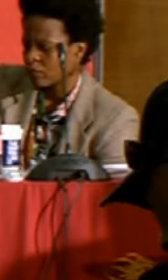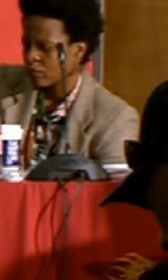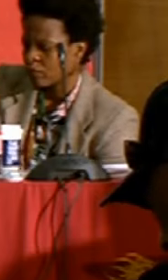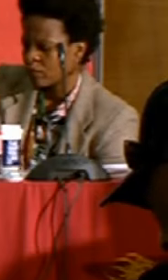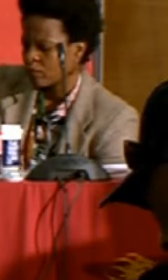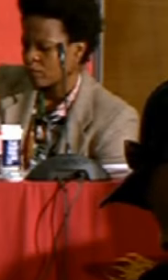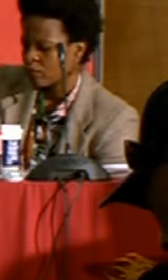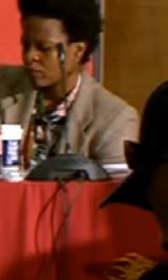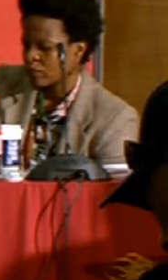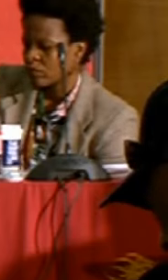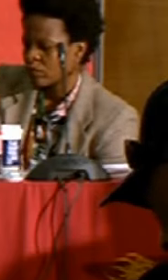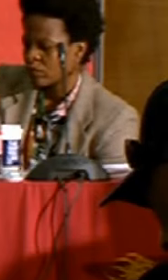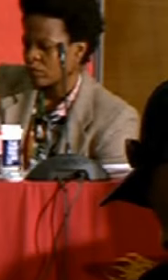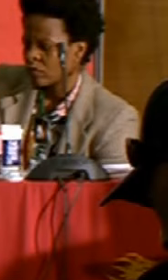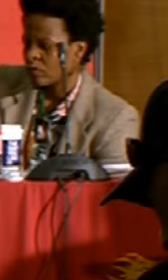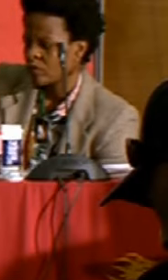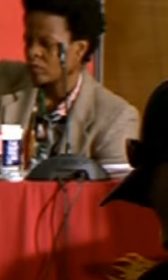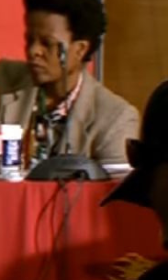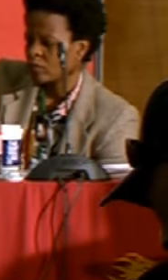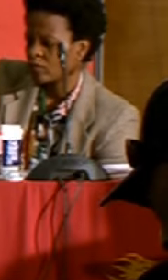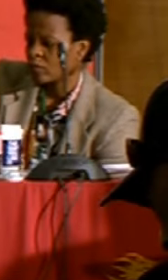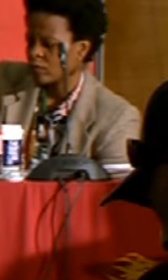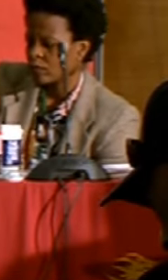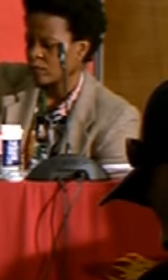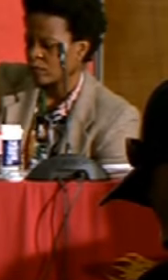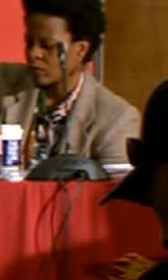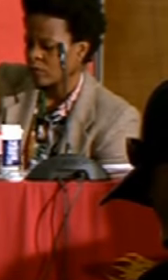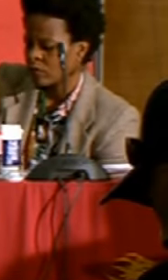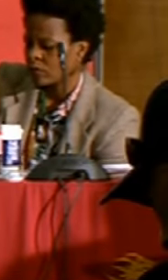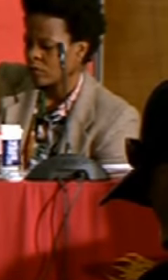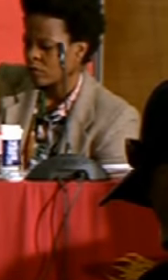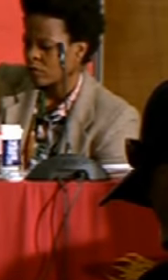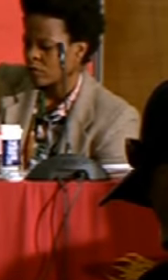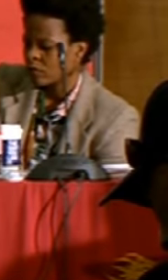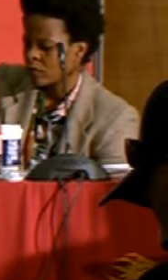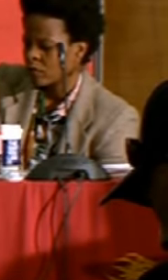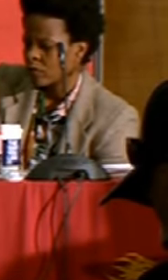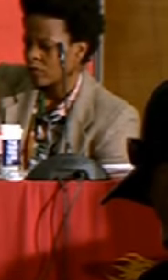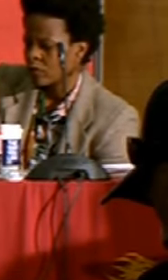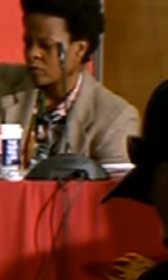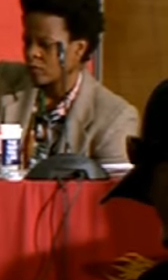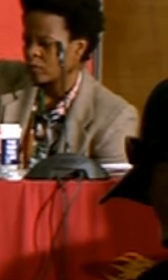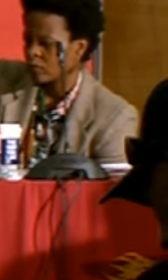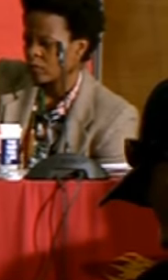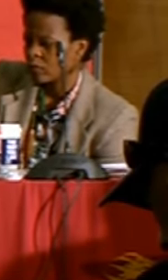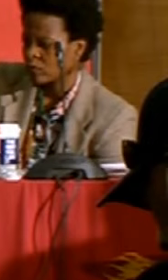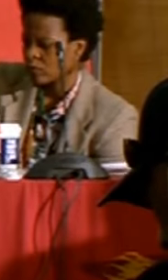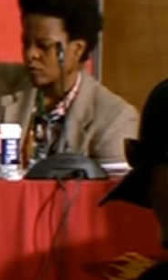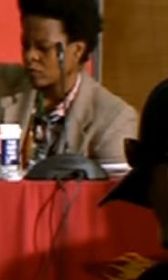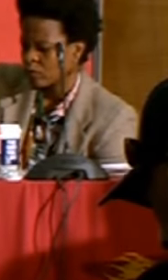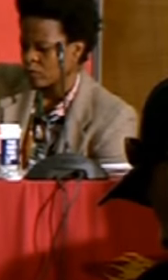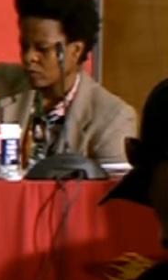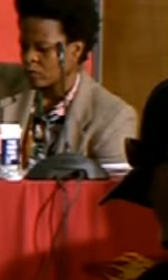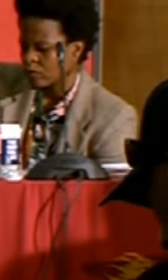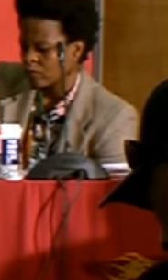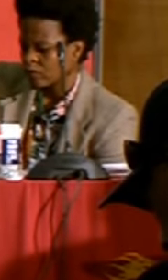Therefore, as part of her responsibilities, she had to make sure that the public is kept informed at